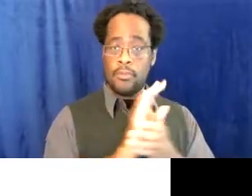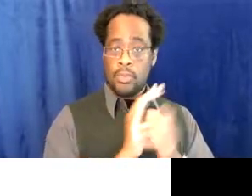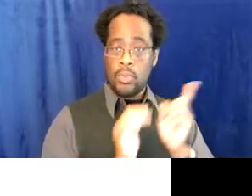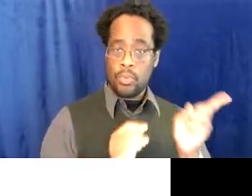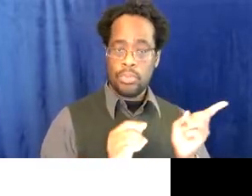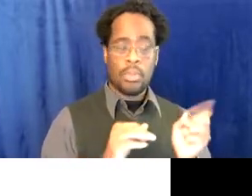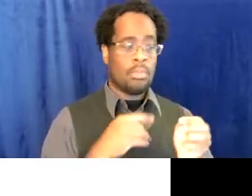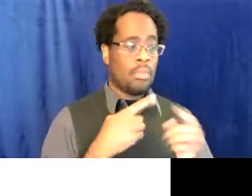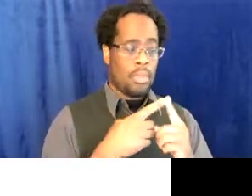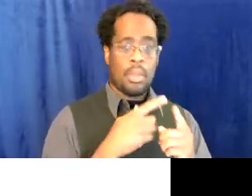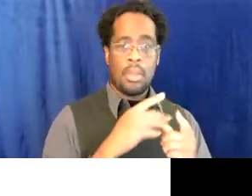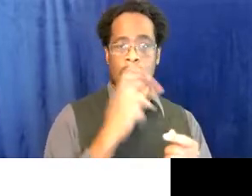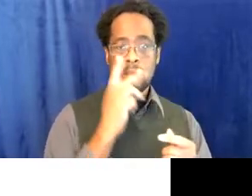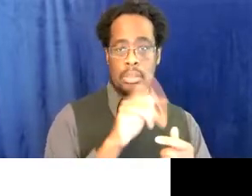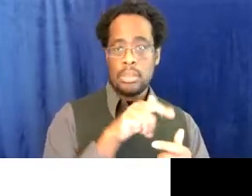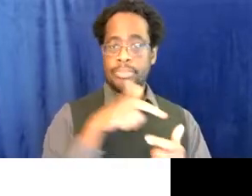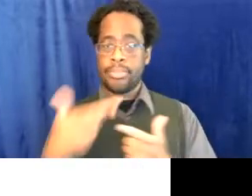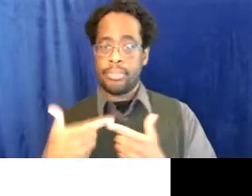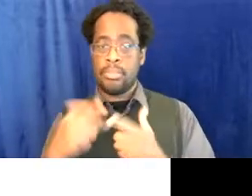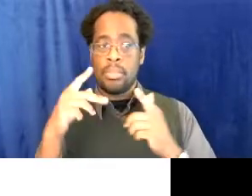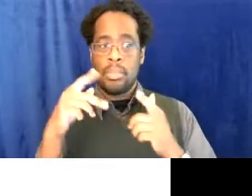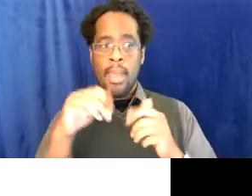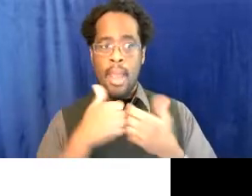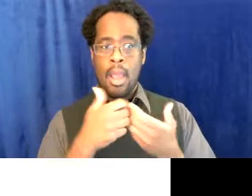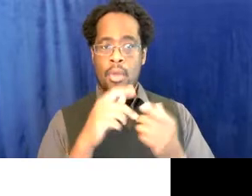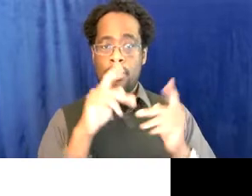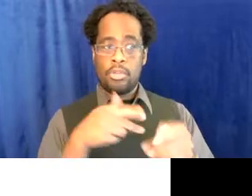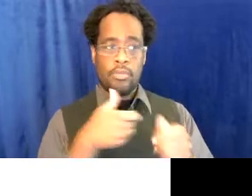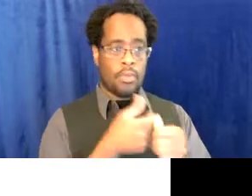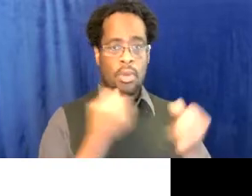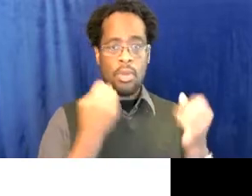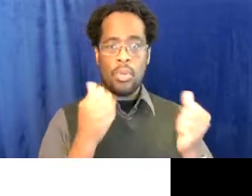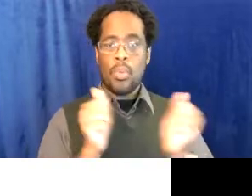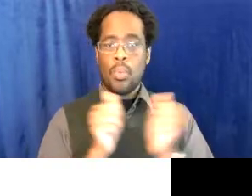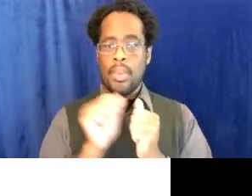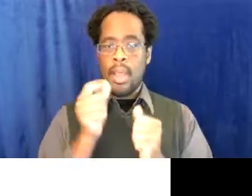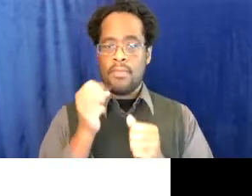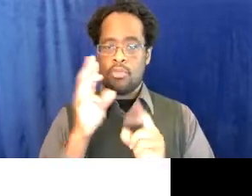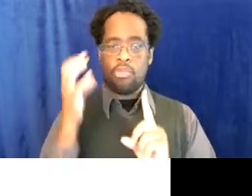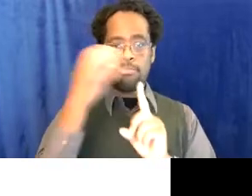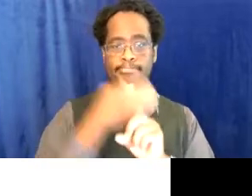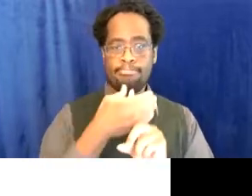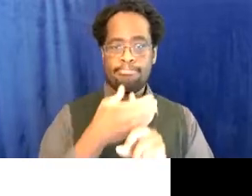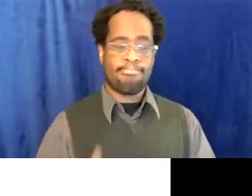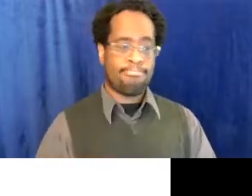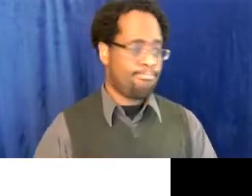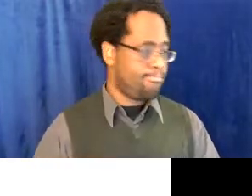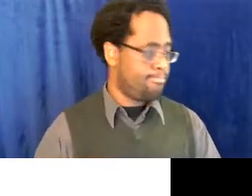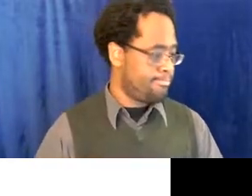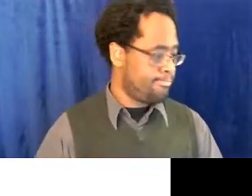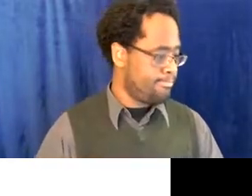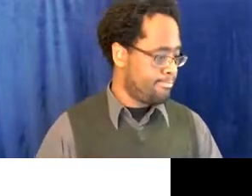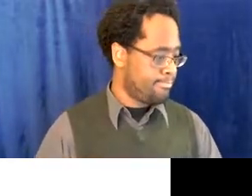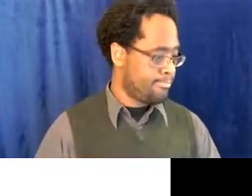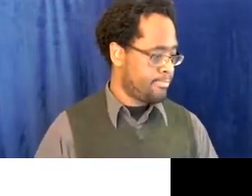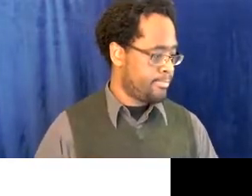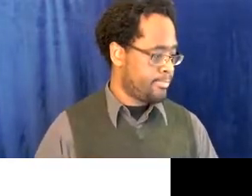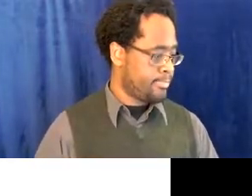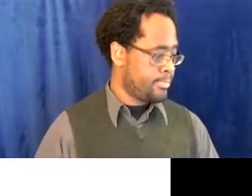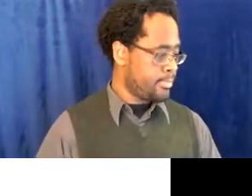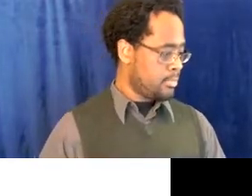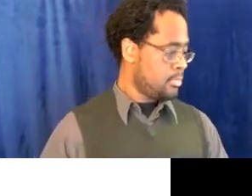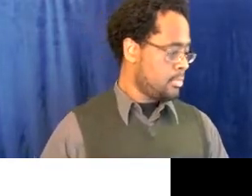This is an example that I'll show, the first video. And then the second video that I'll show will be with the avatar